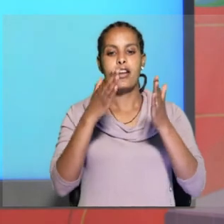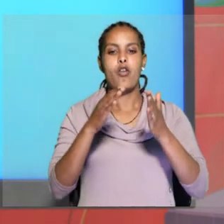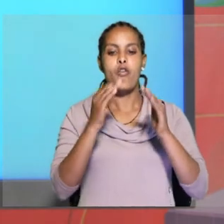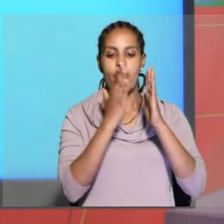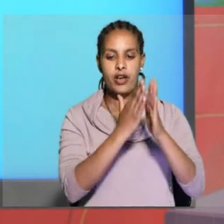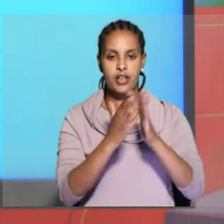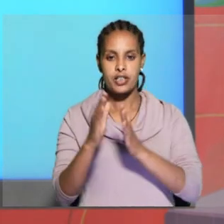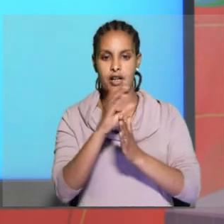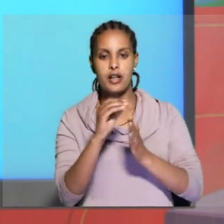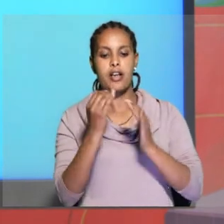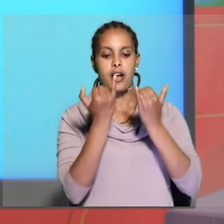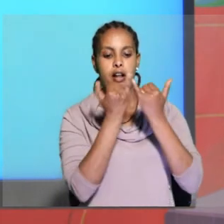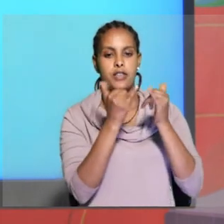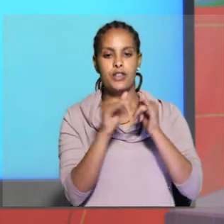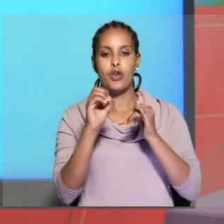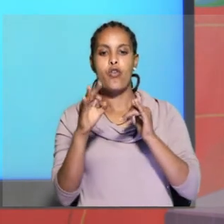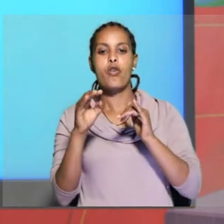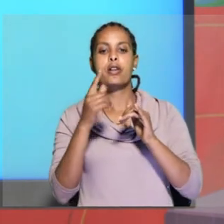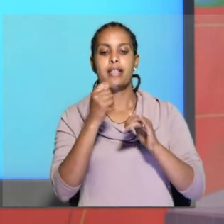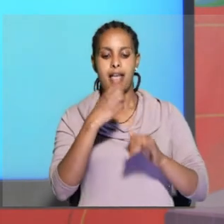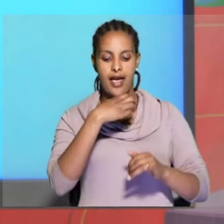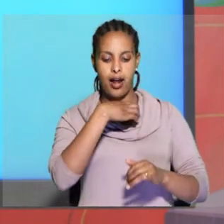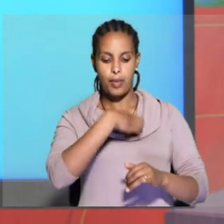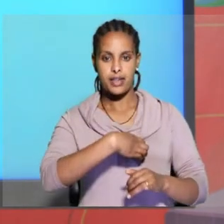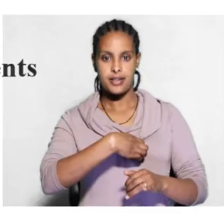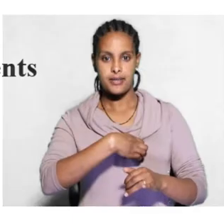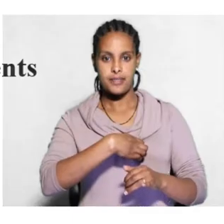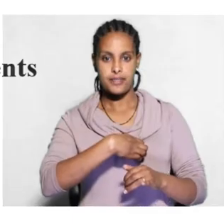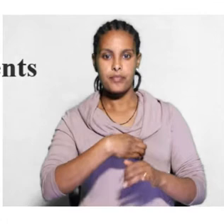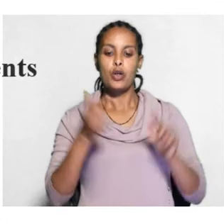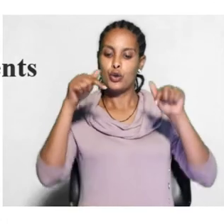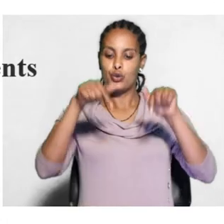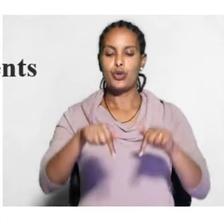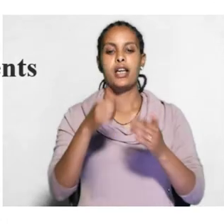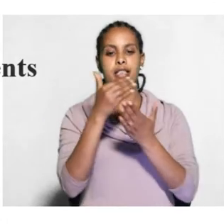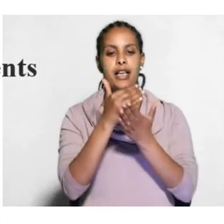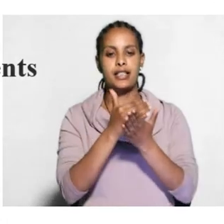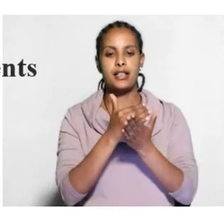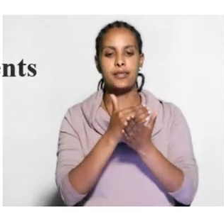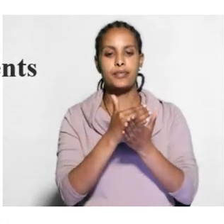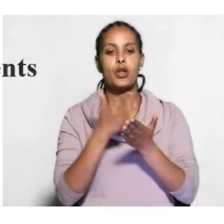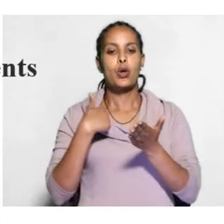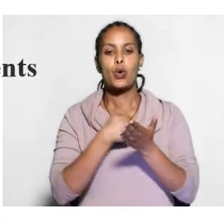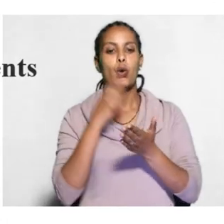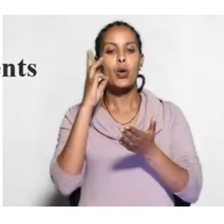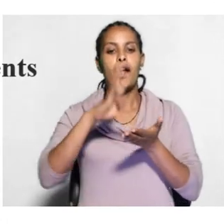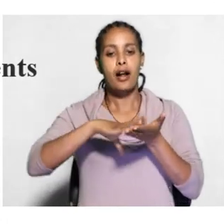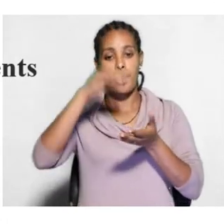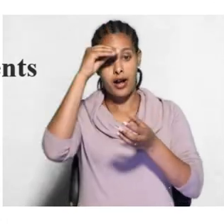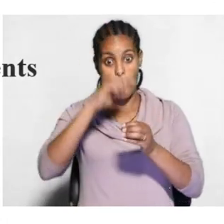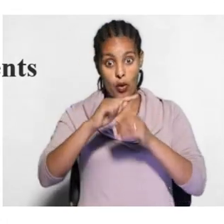Configurations and Classification of the Elements. In our today's lesson, we will learn